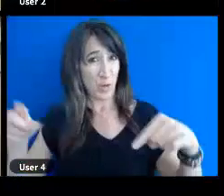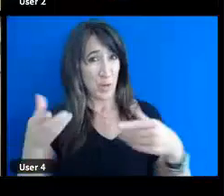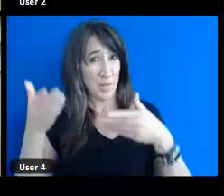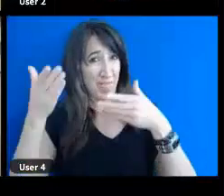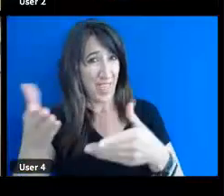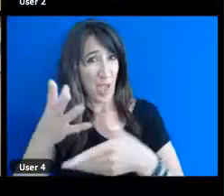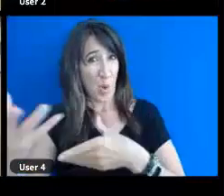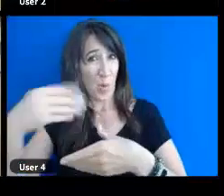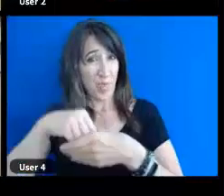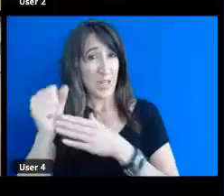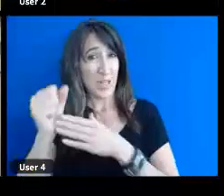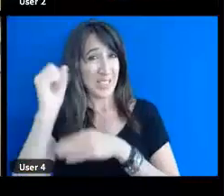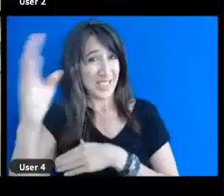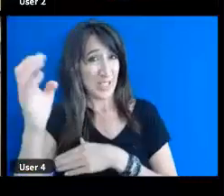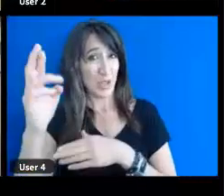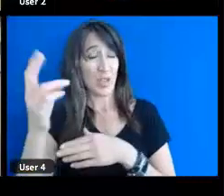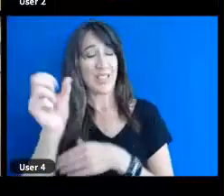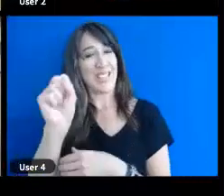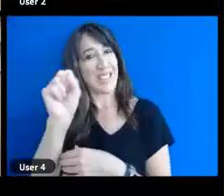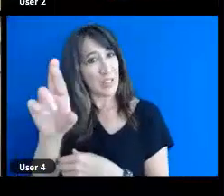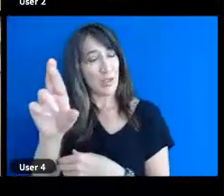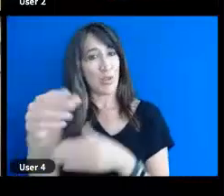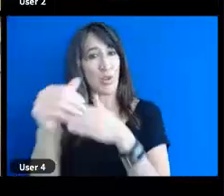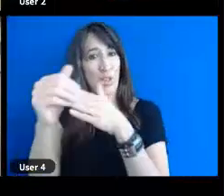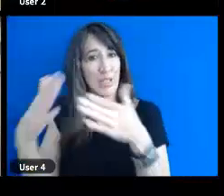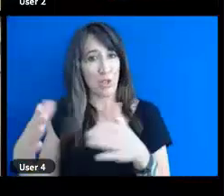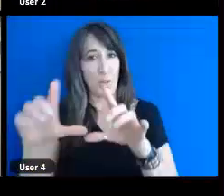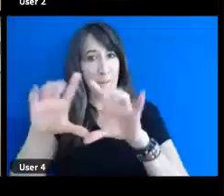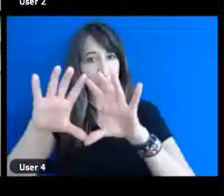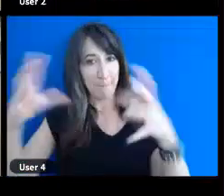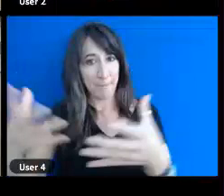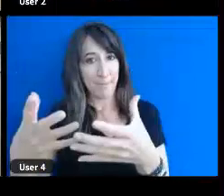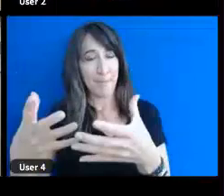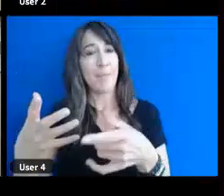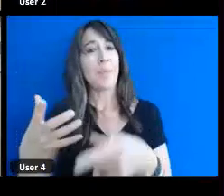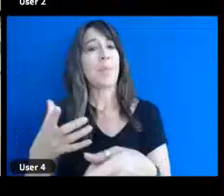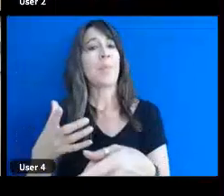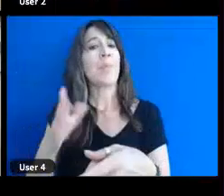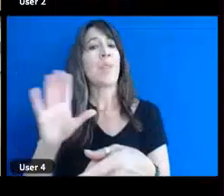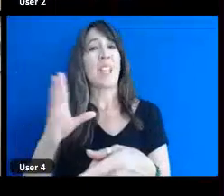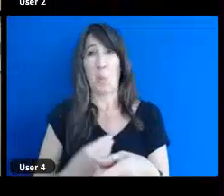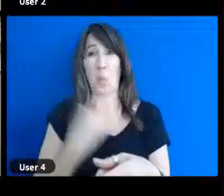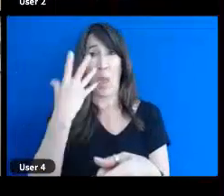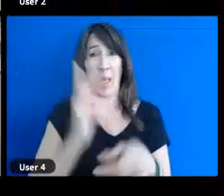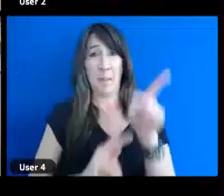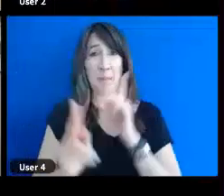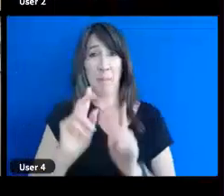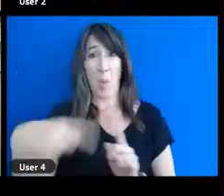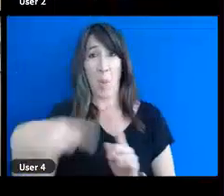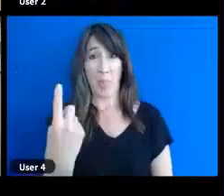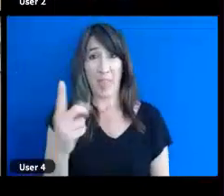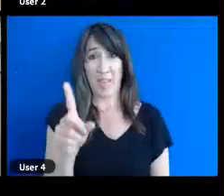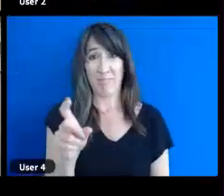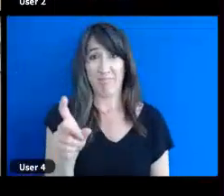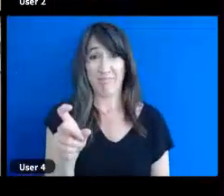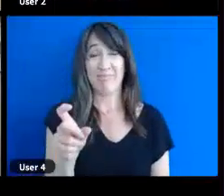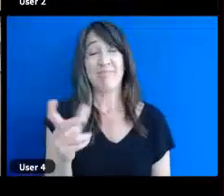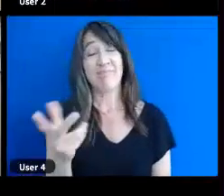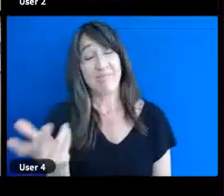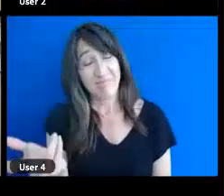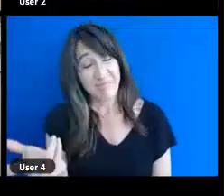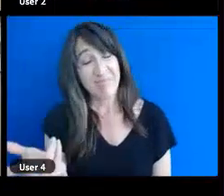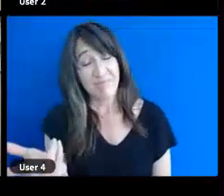is. Is there diversity in their senior leadership? What does their careers page look like? Is it